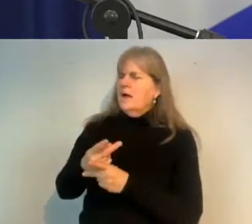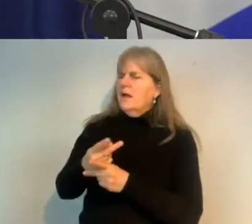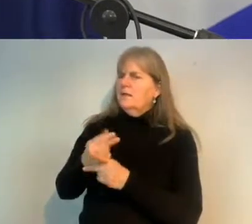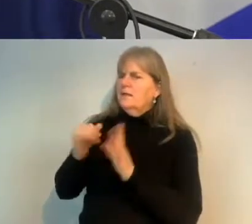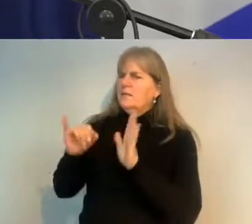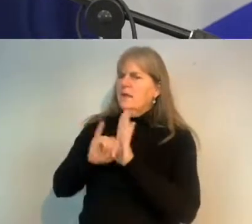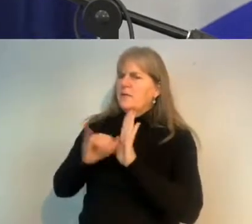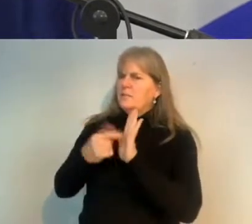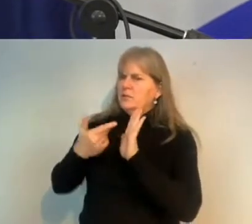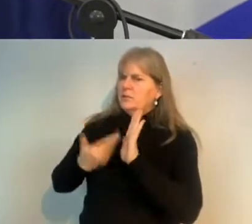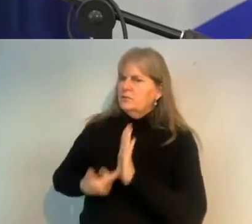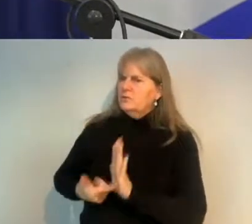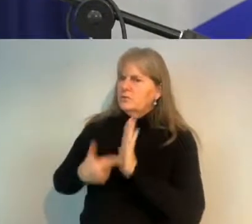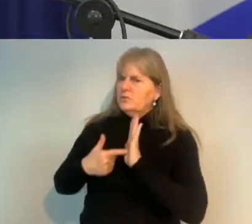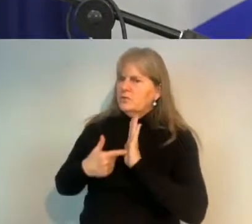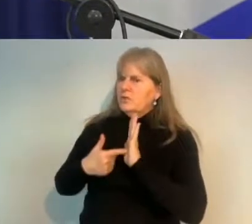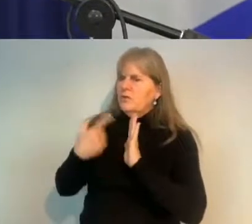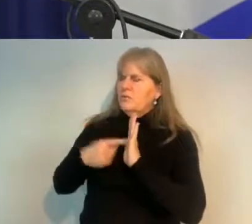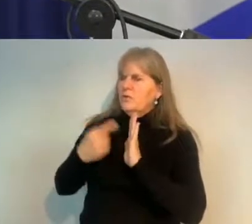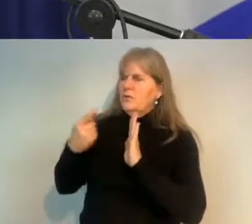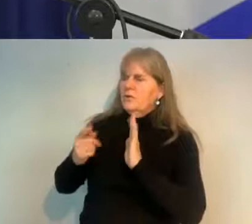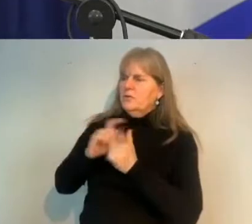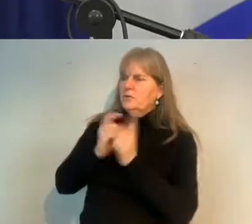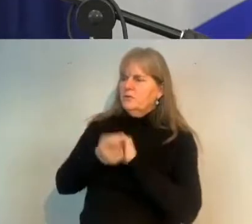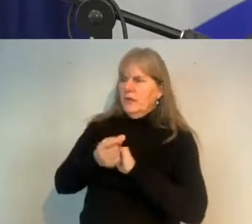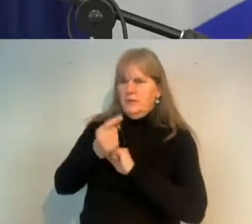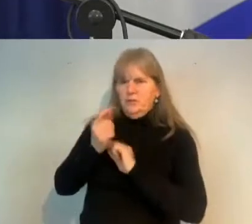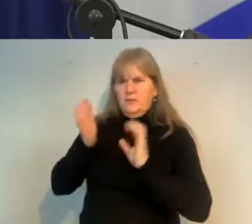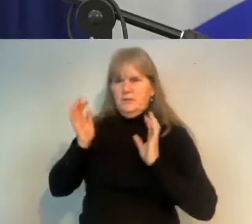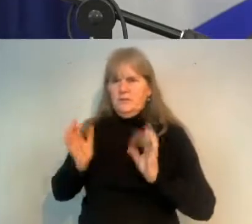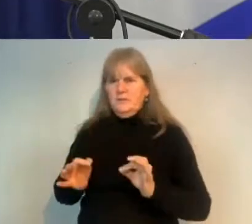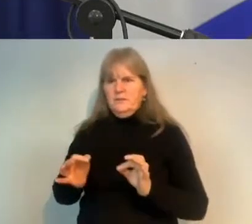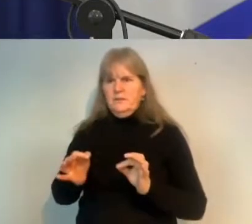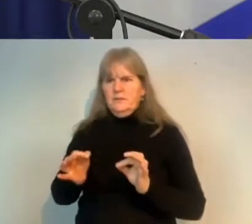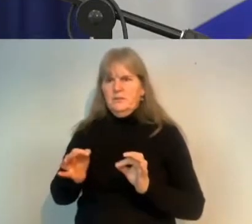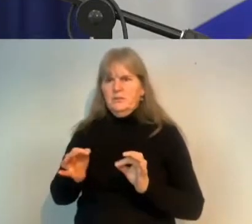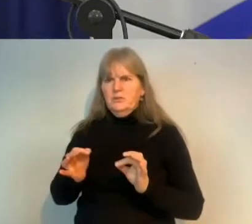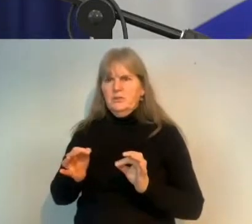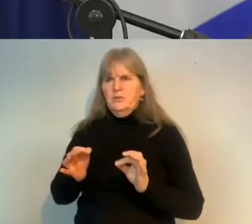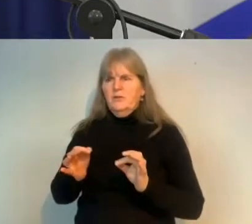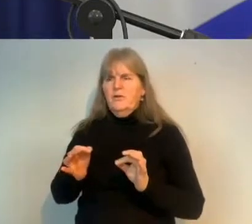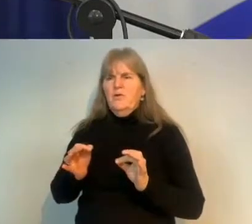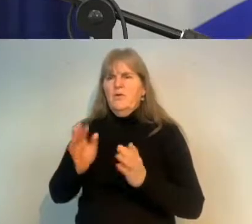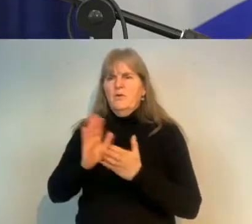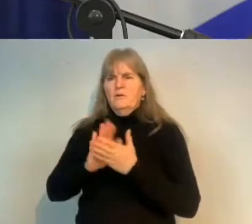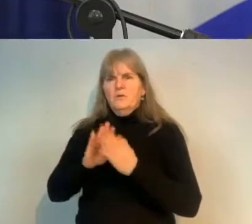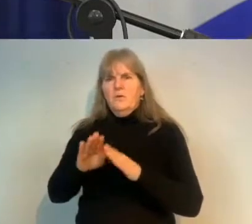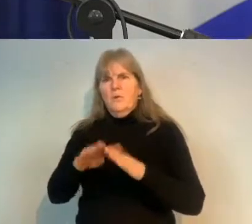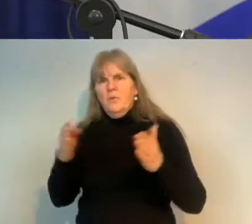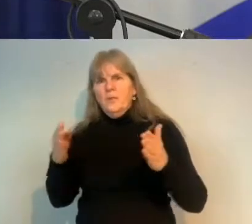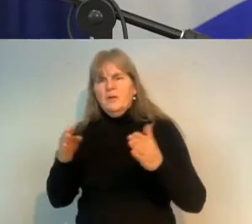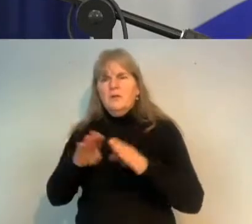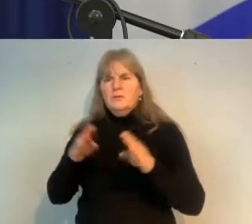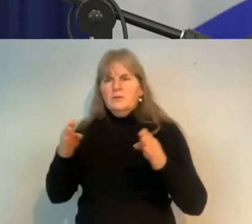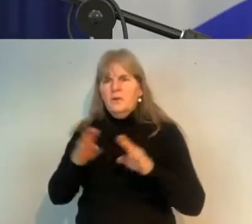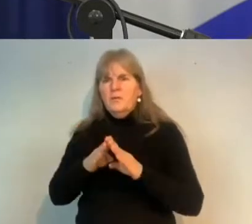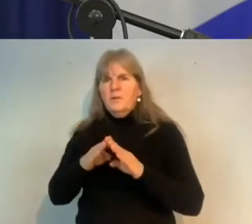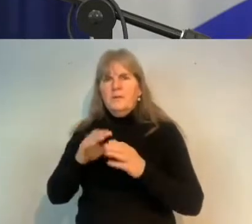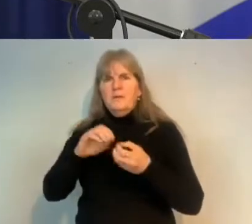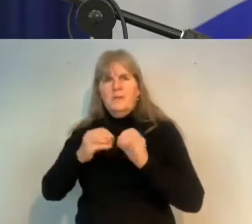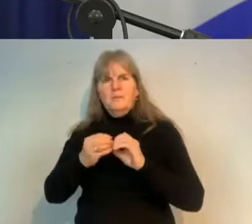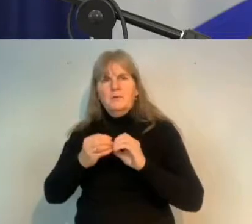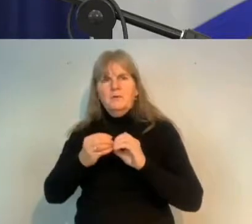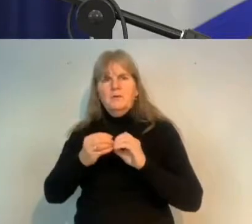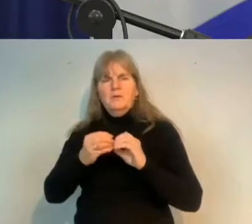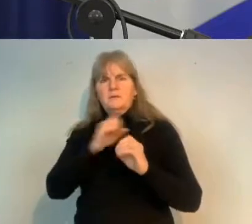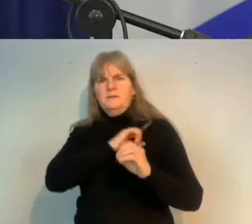use to reconsider keeping schools open? Would it be the number of employees that are sick or the